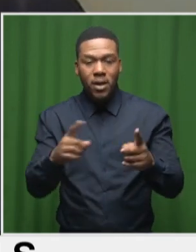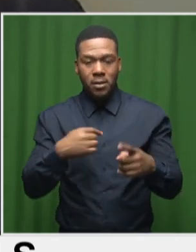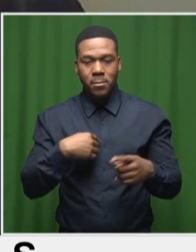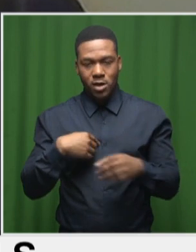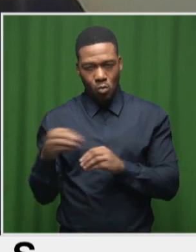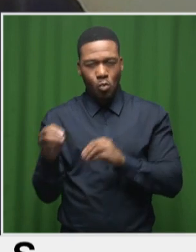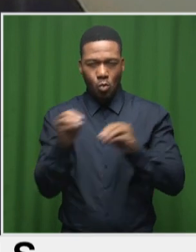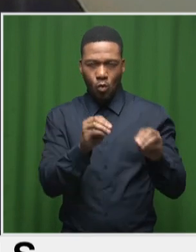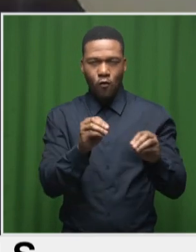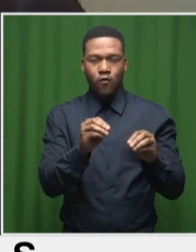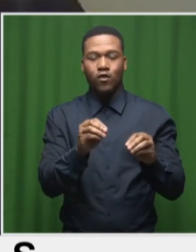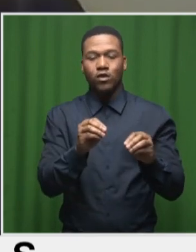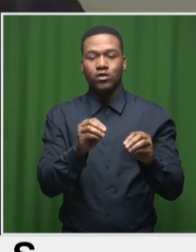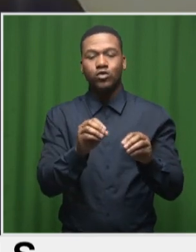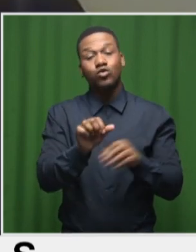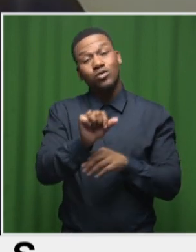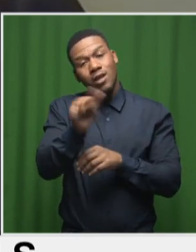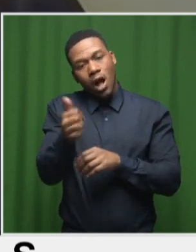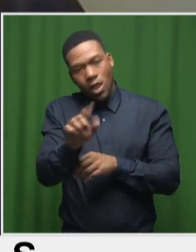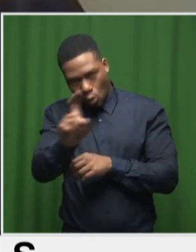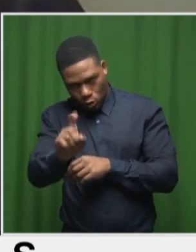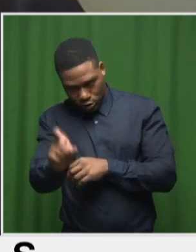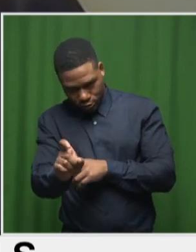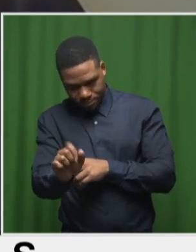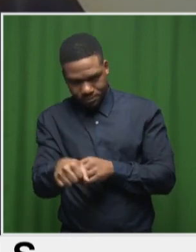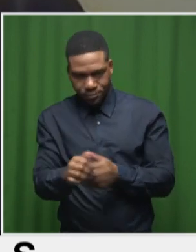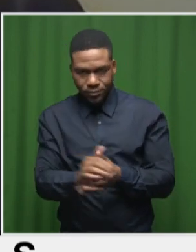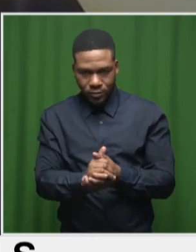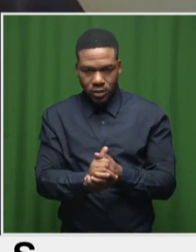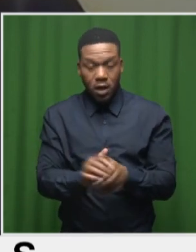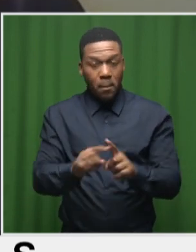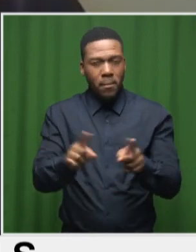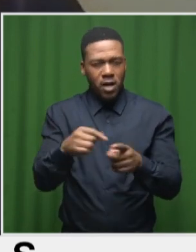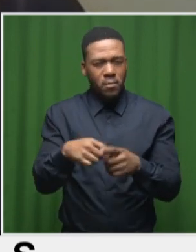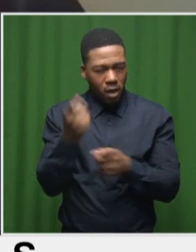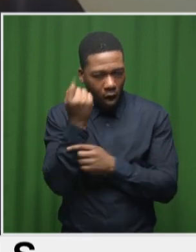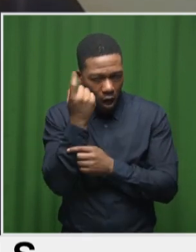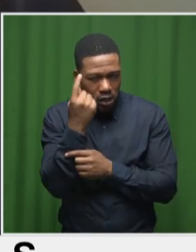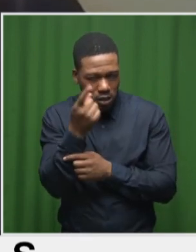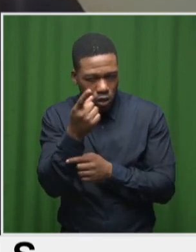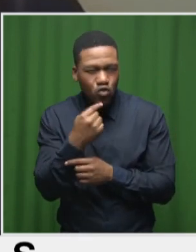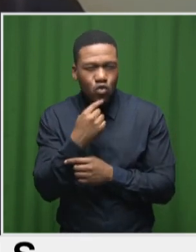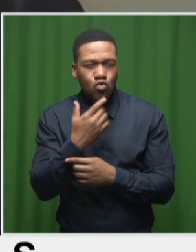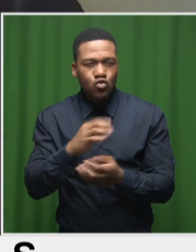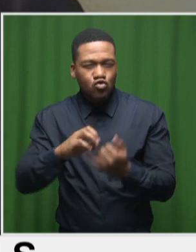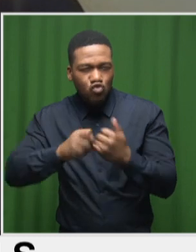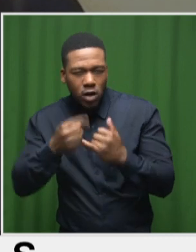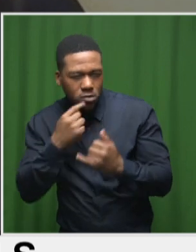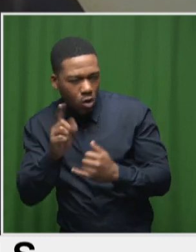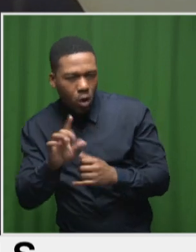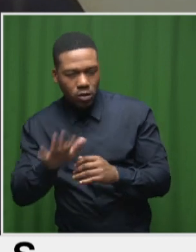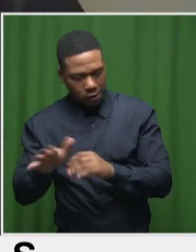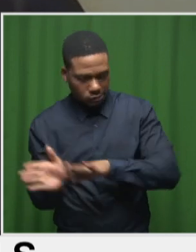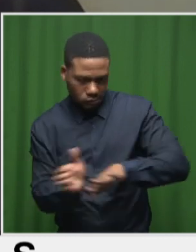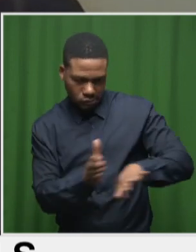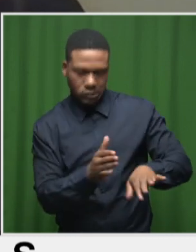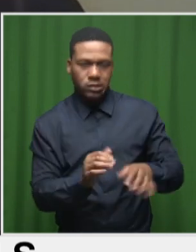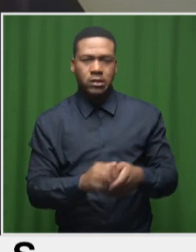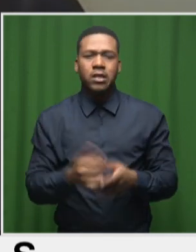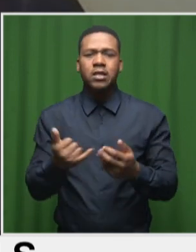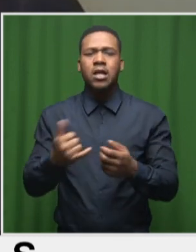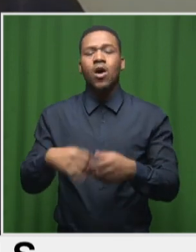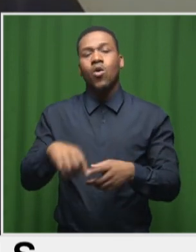move on to another question. I think we got the gist of what you were saying from the beginning of your answer. But in terms of